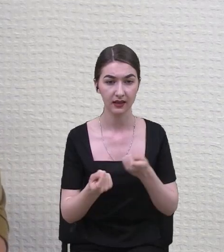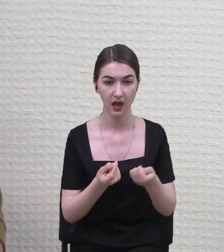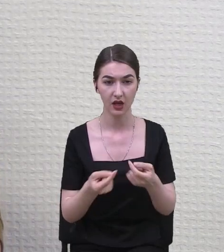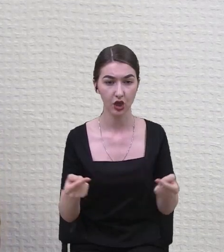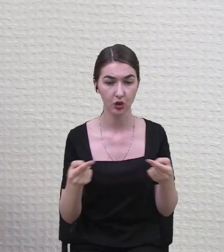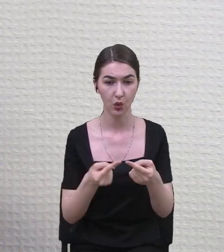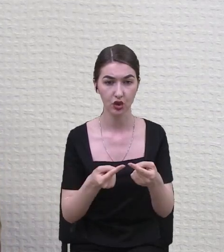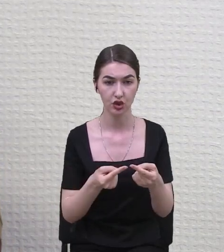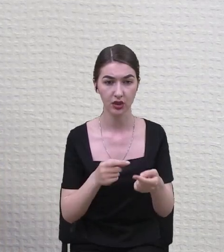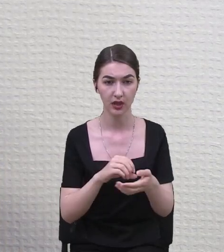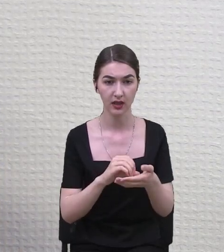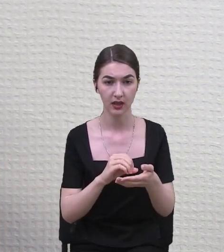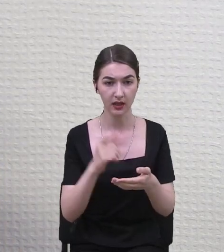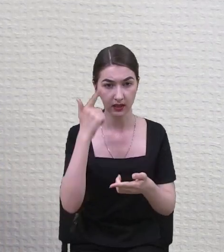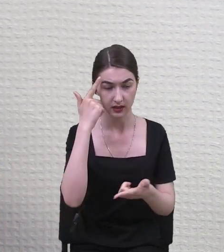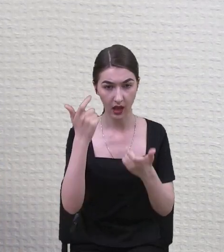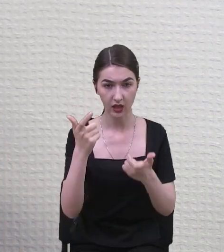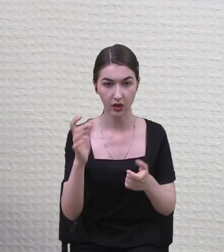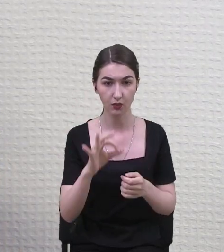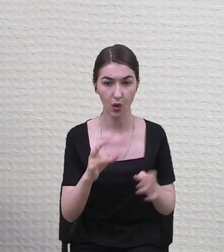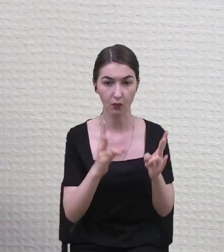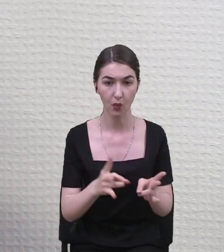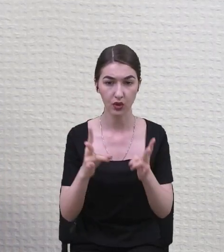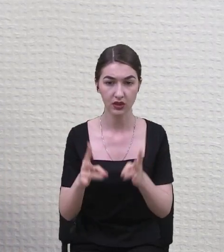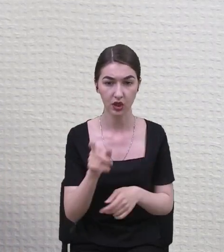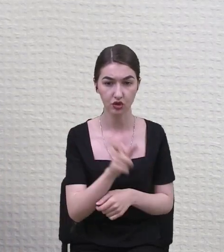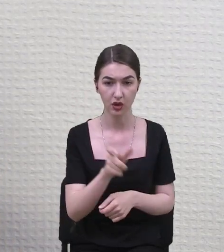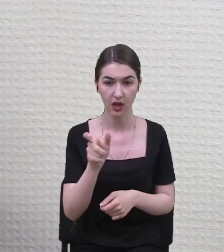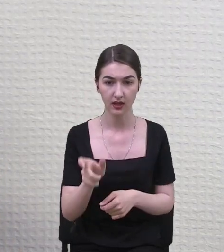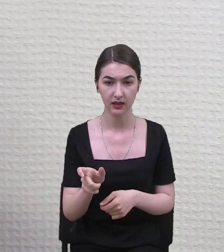and UXO accidents. So